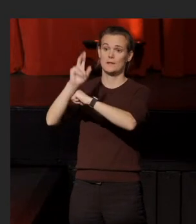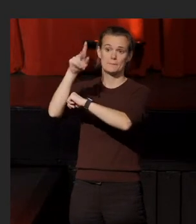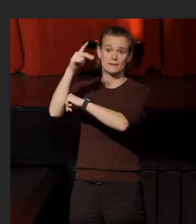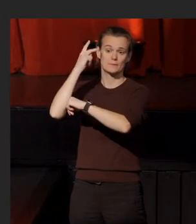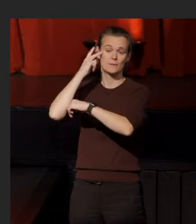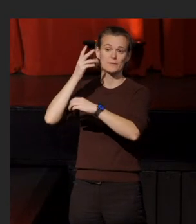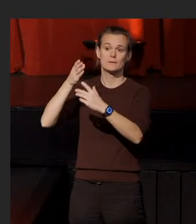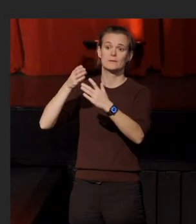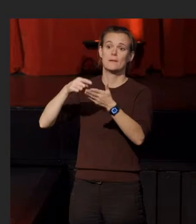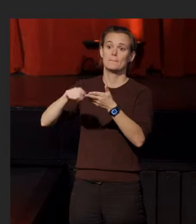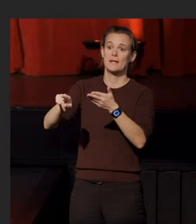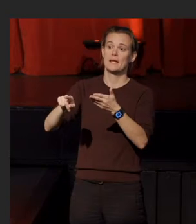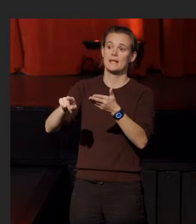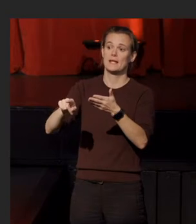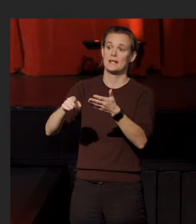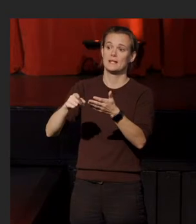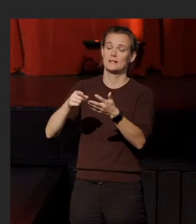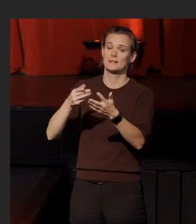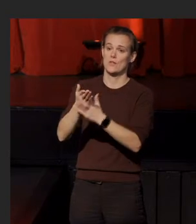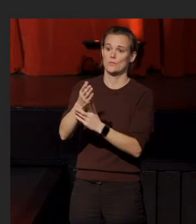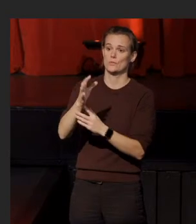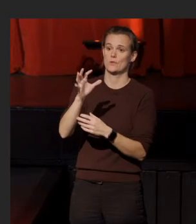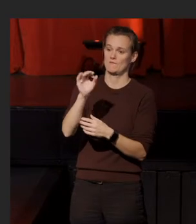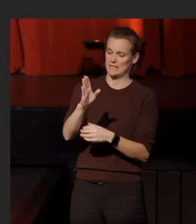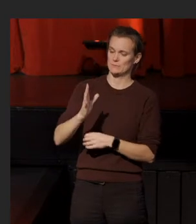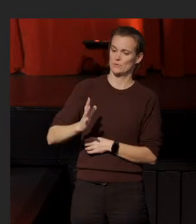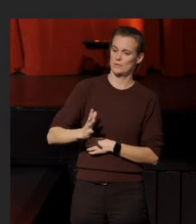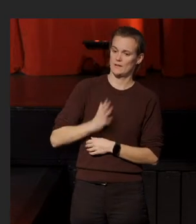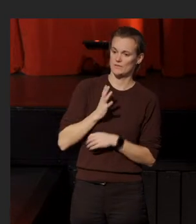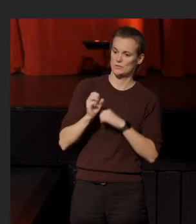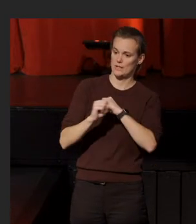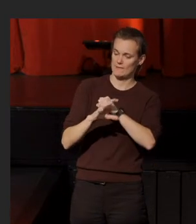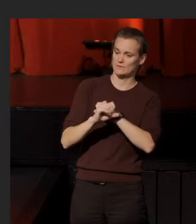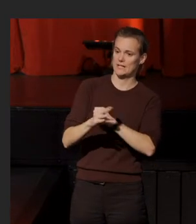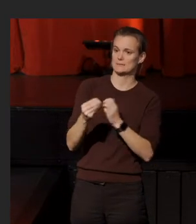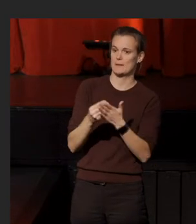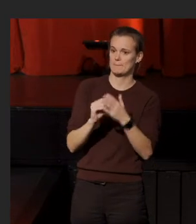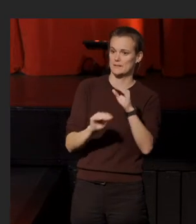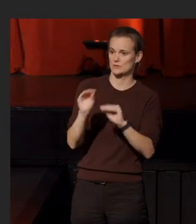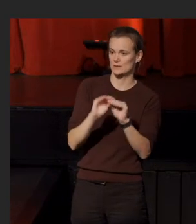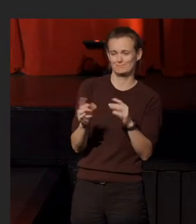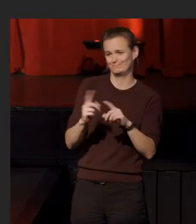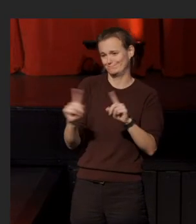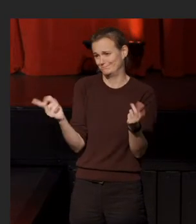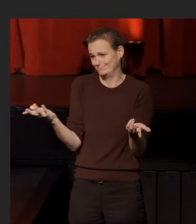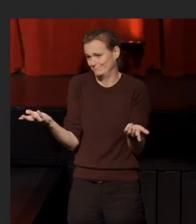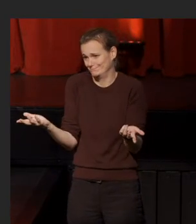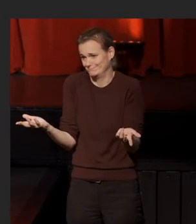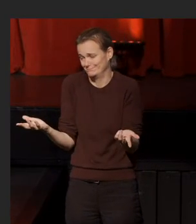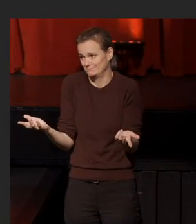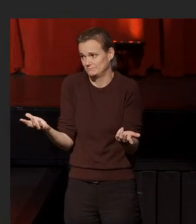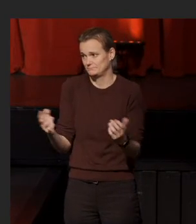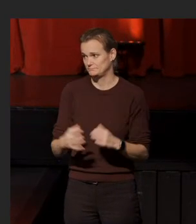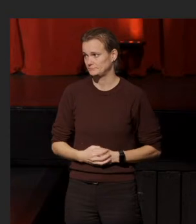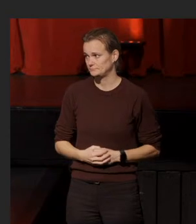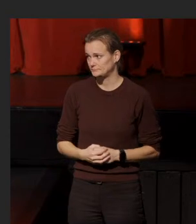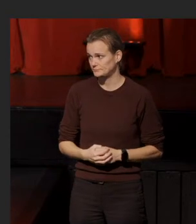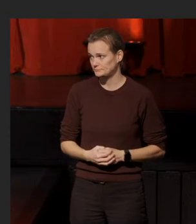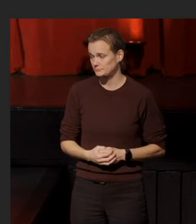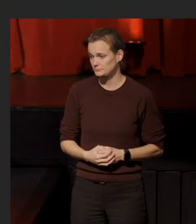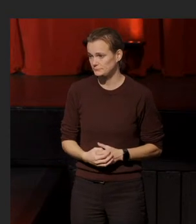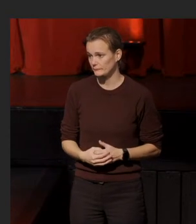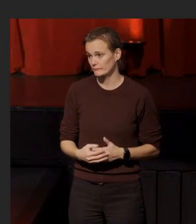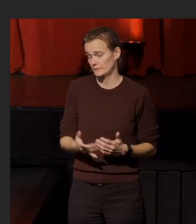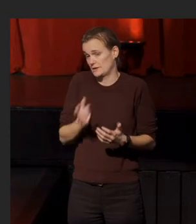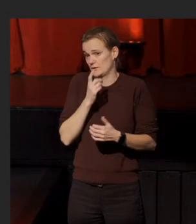social media platform's official advertising system or the website's official advertising platform. And that is not